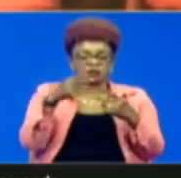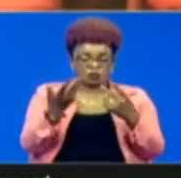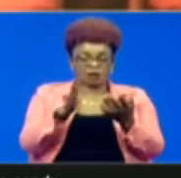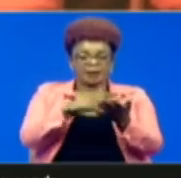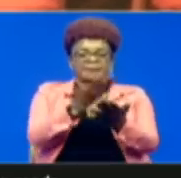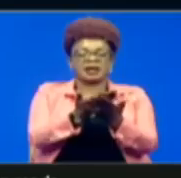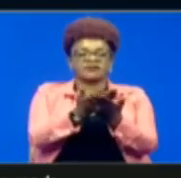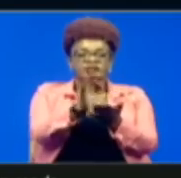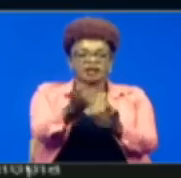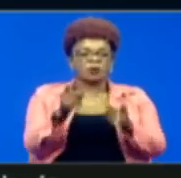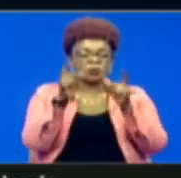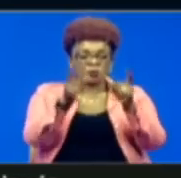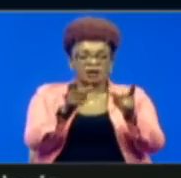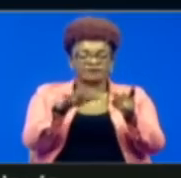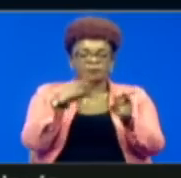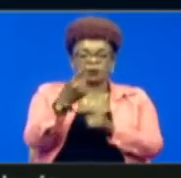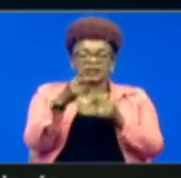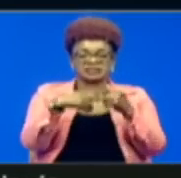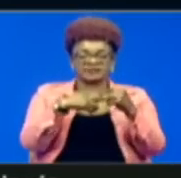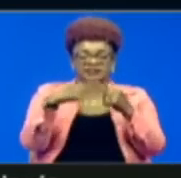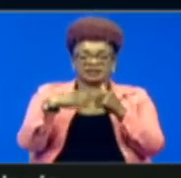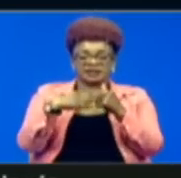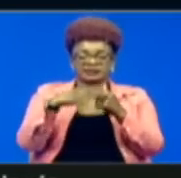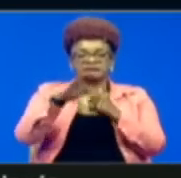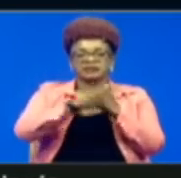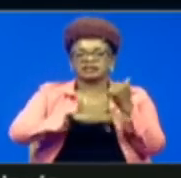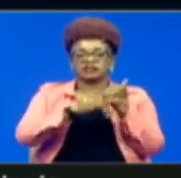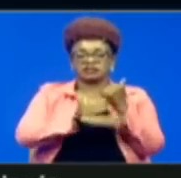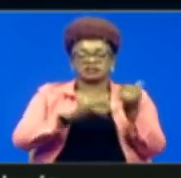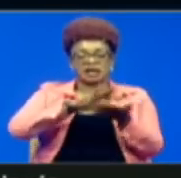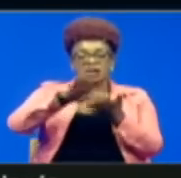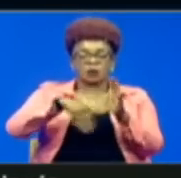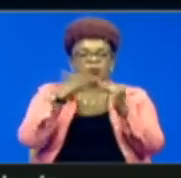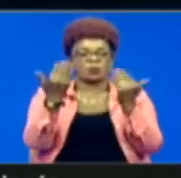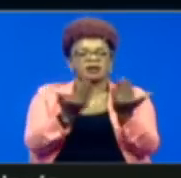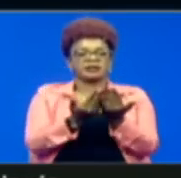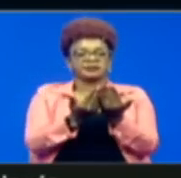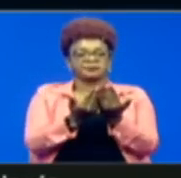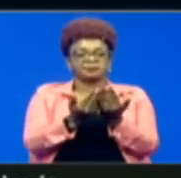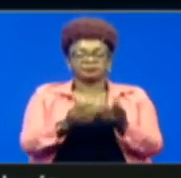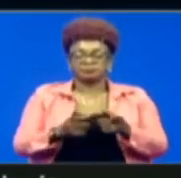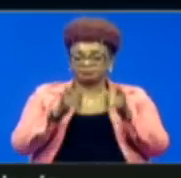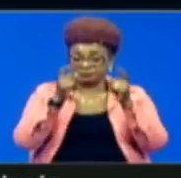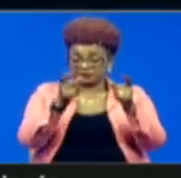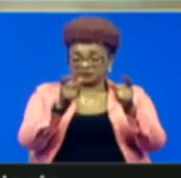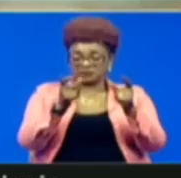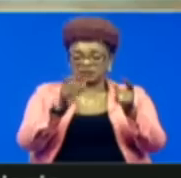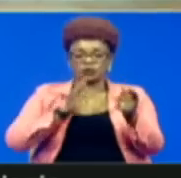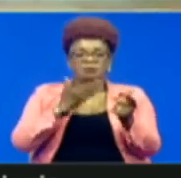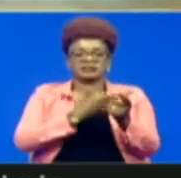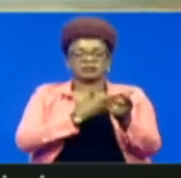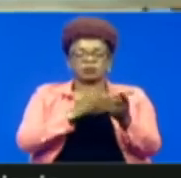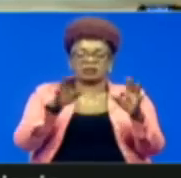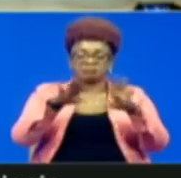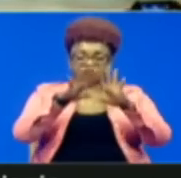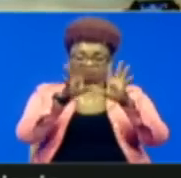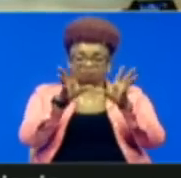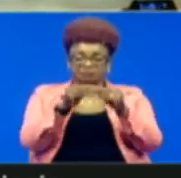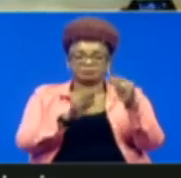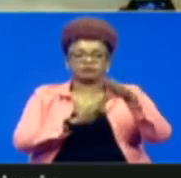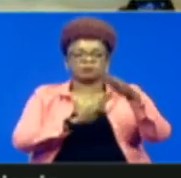the award from 179 countries around the world. A prize committee will narrow down the top 50